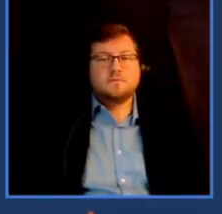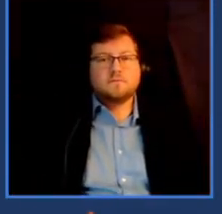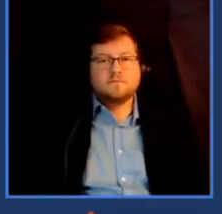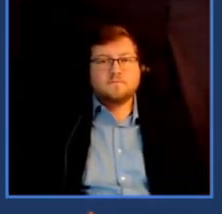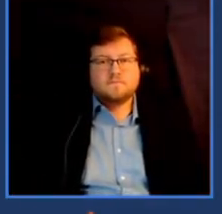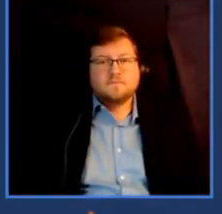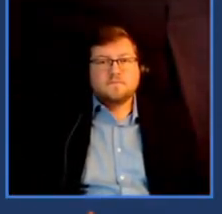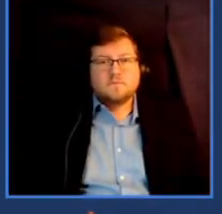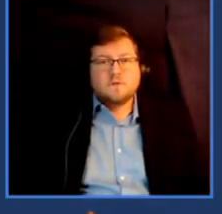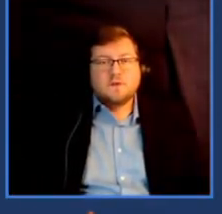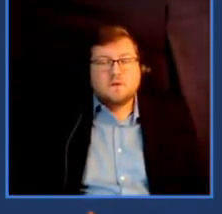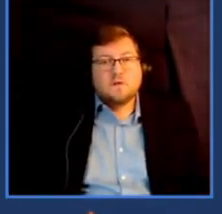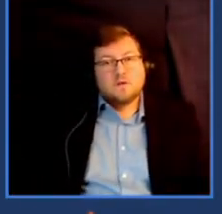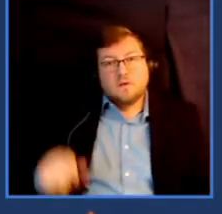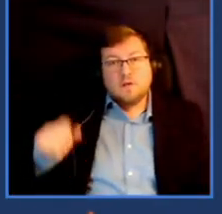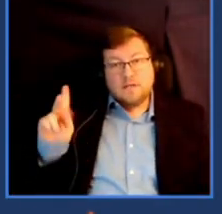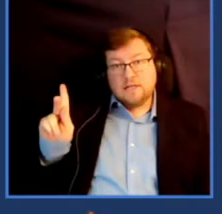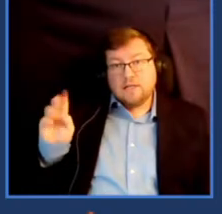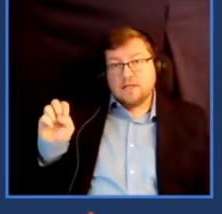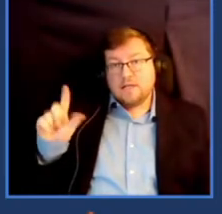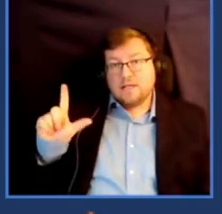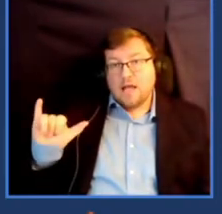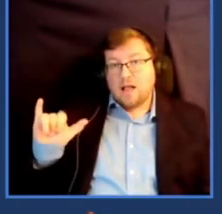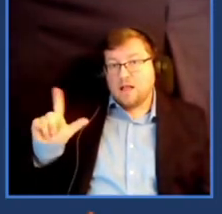She was appointed.